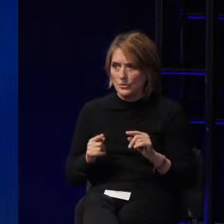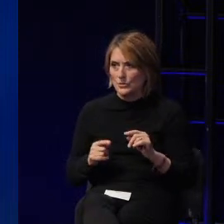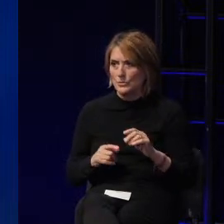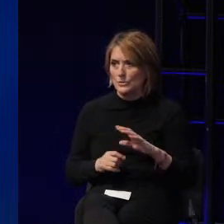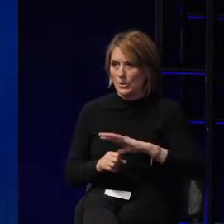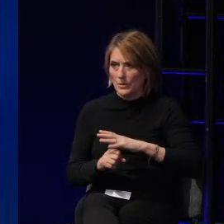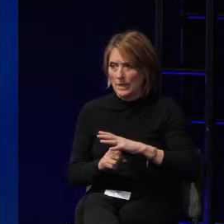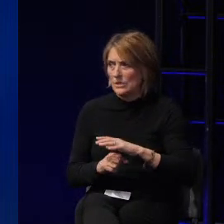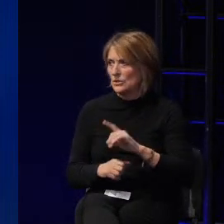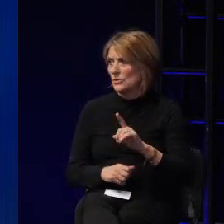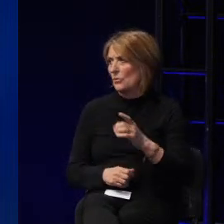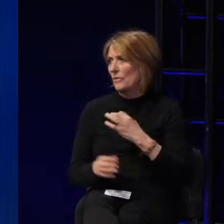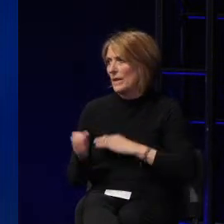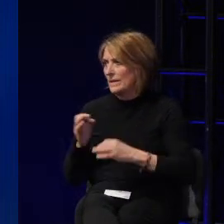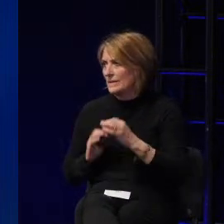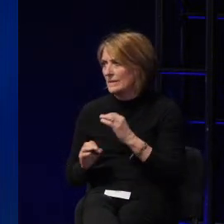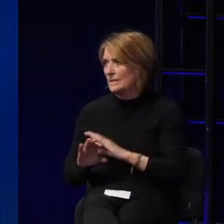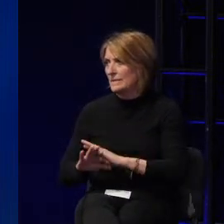you don't choose